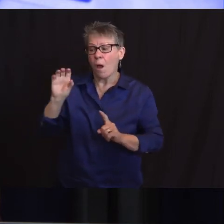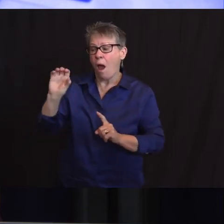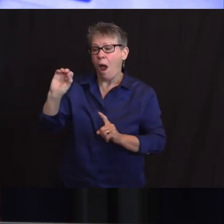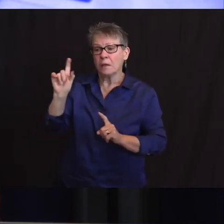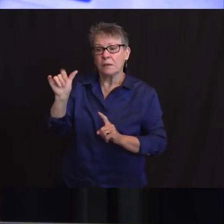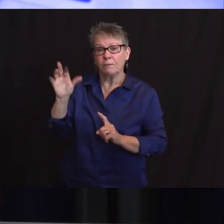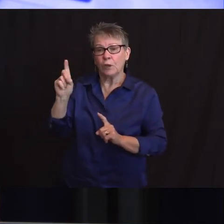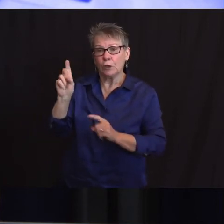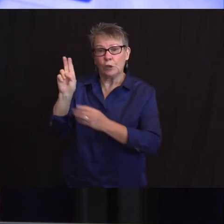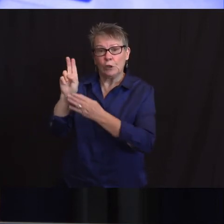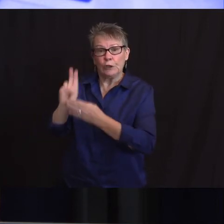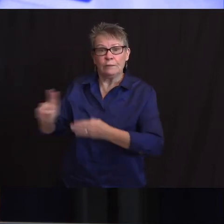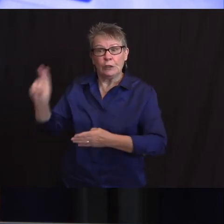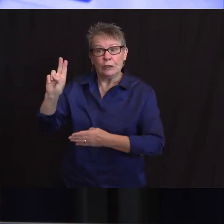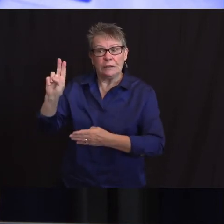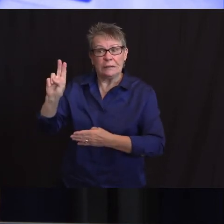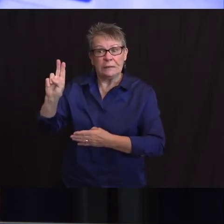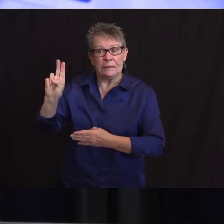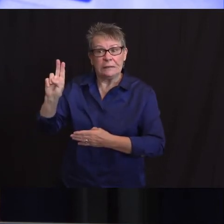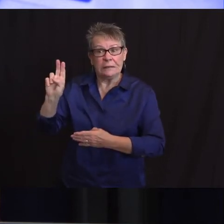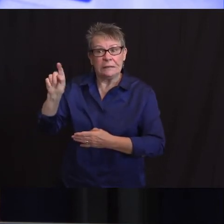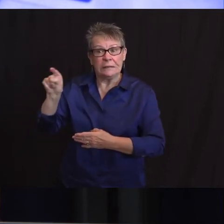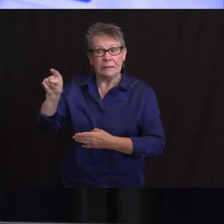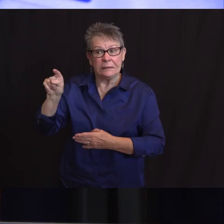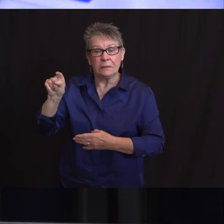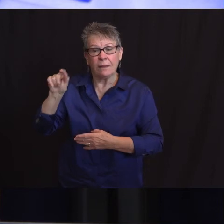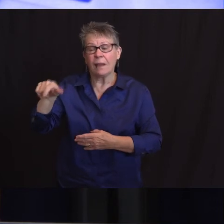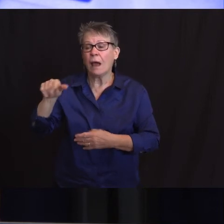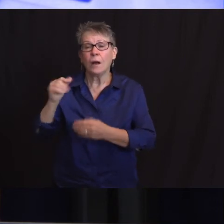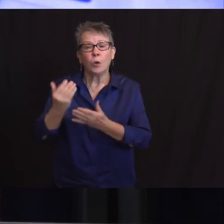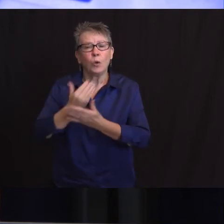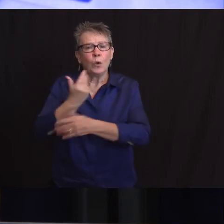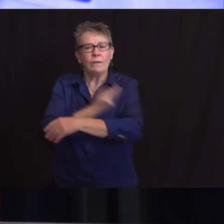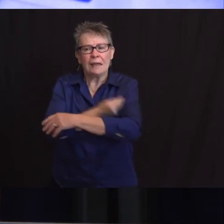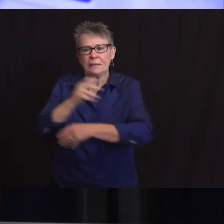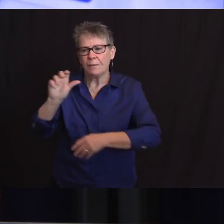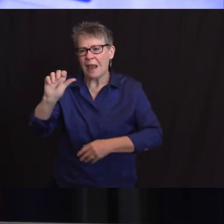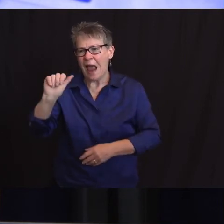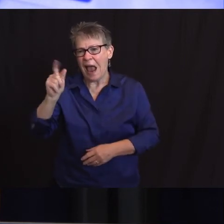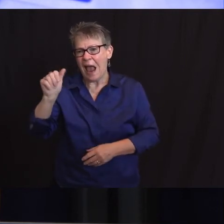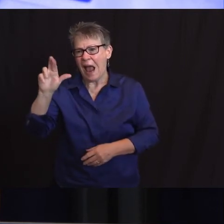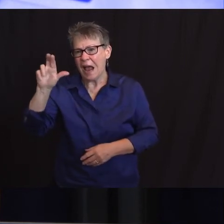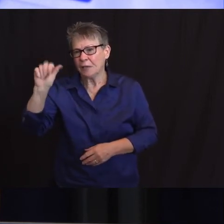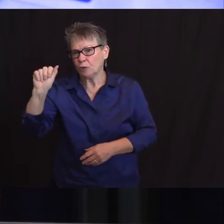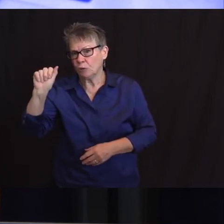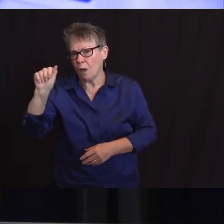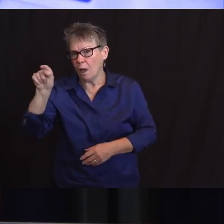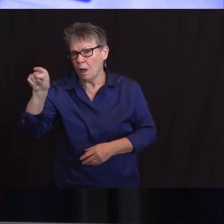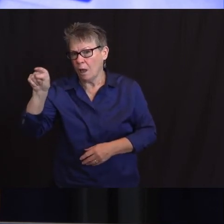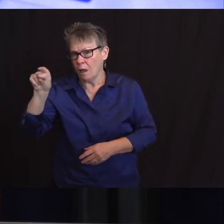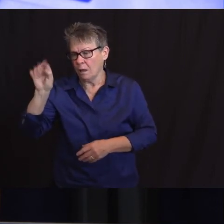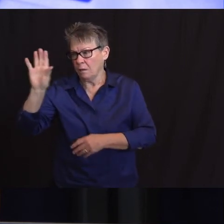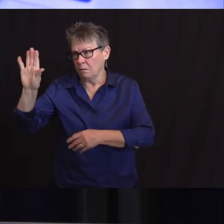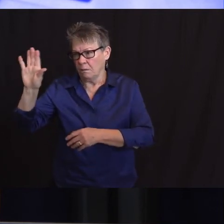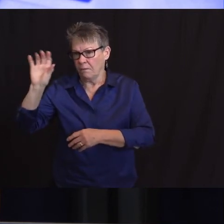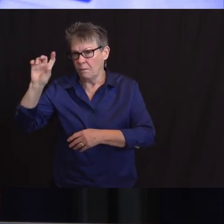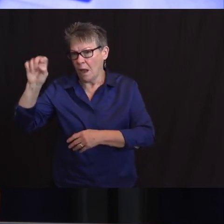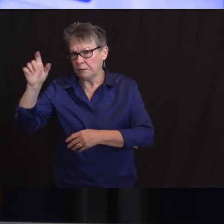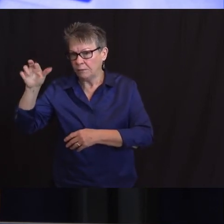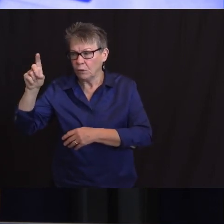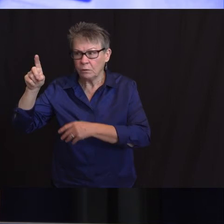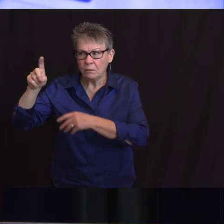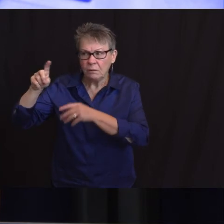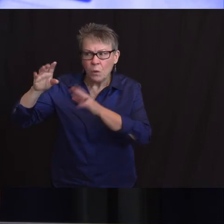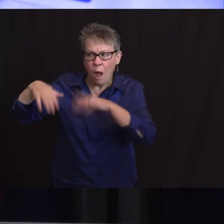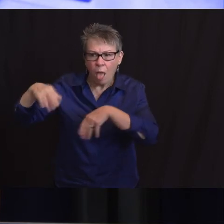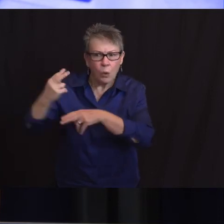that the AstraZeneca vaccine, which is not authorized in the United States yet, offers only